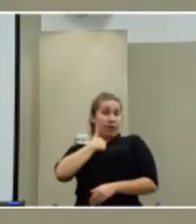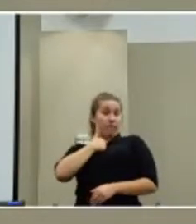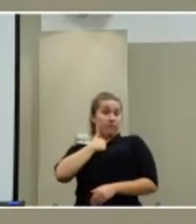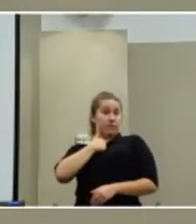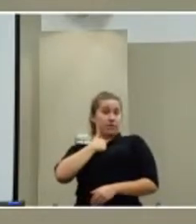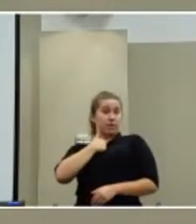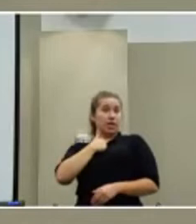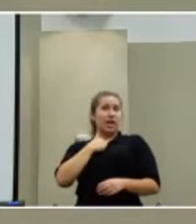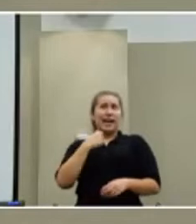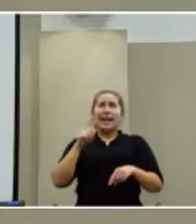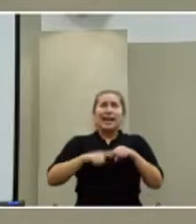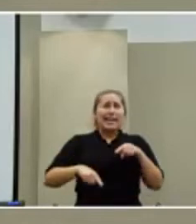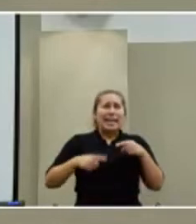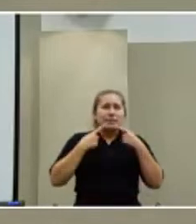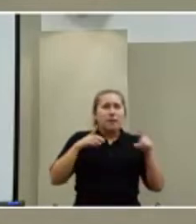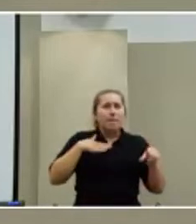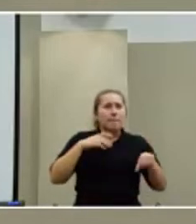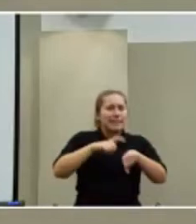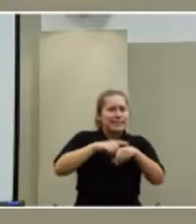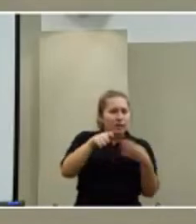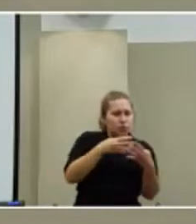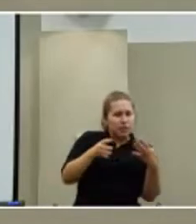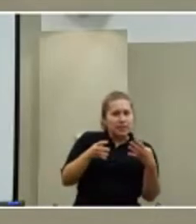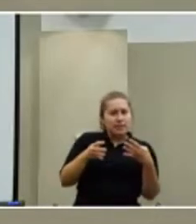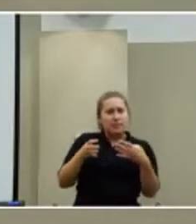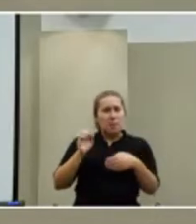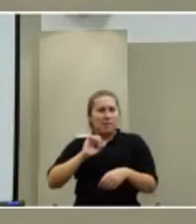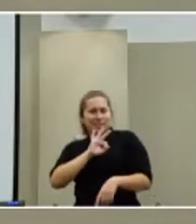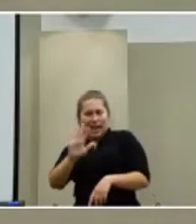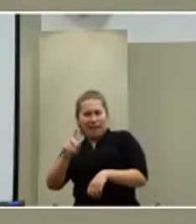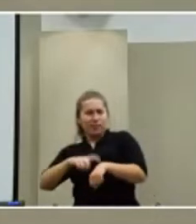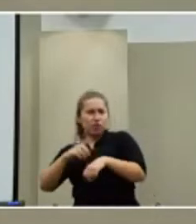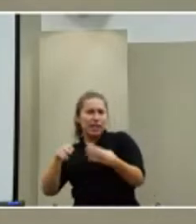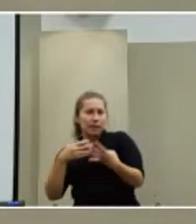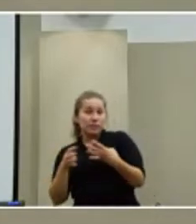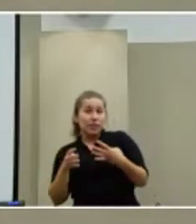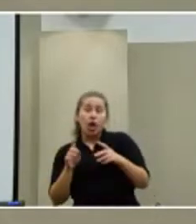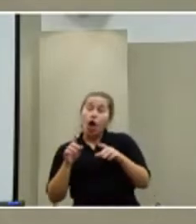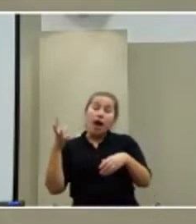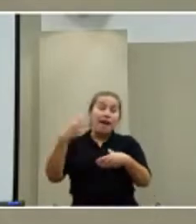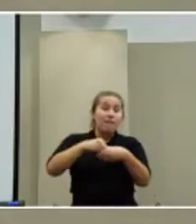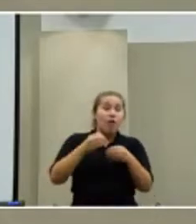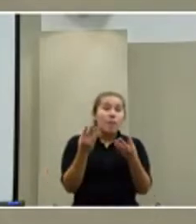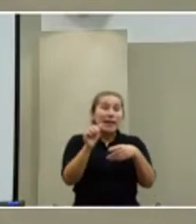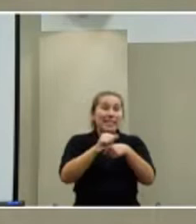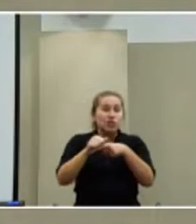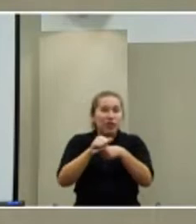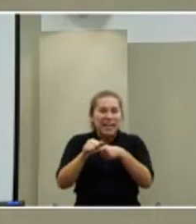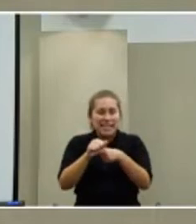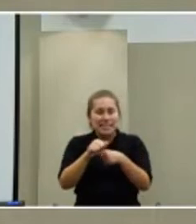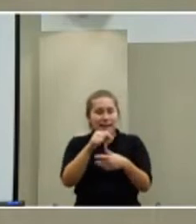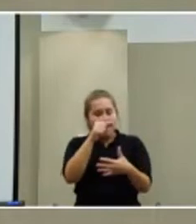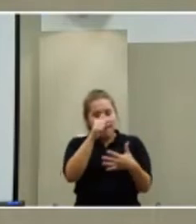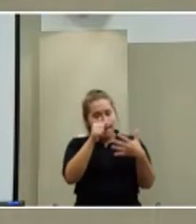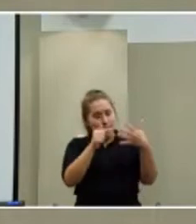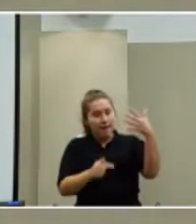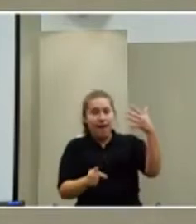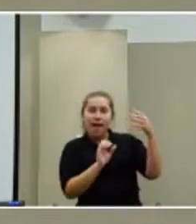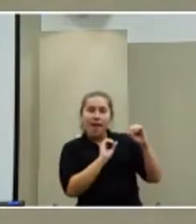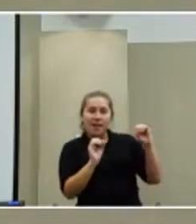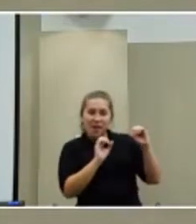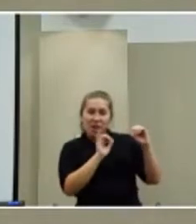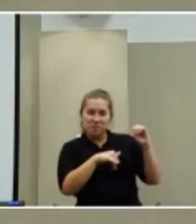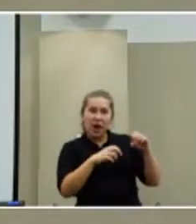my timesheet, do the timesheet of my staff, or take numerous trainings. And none of this was a problem,